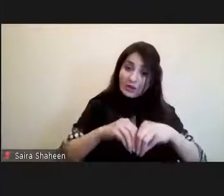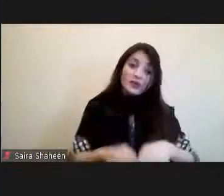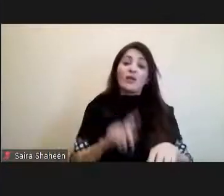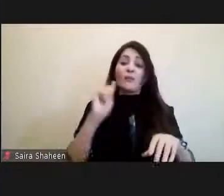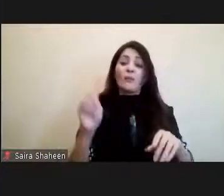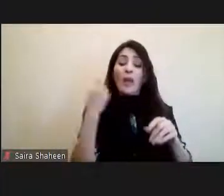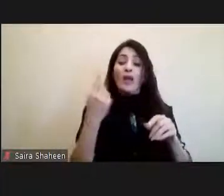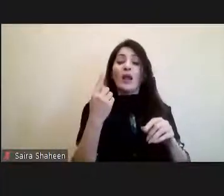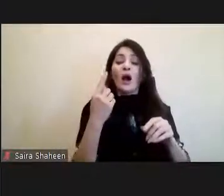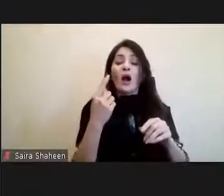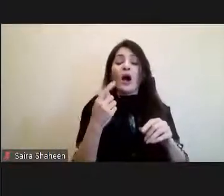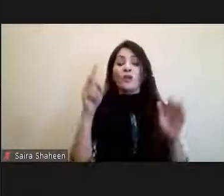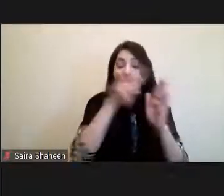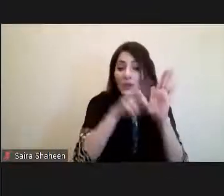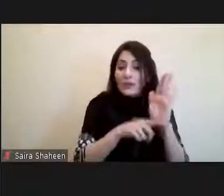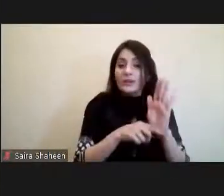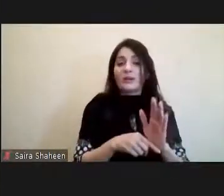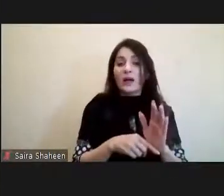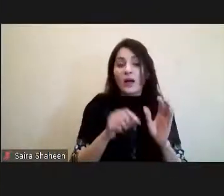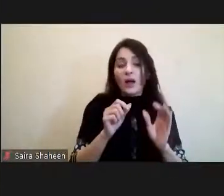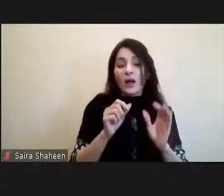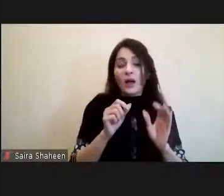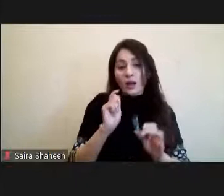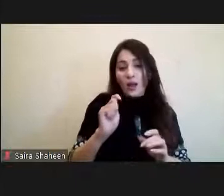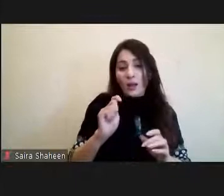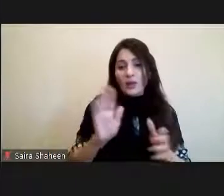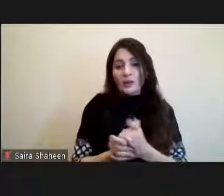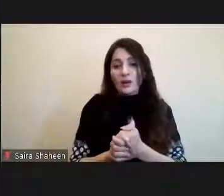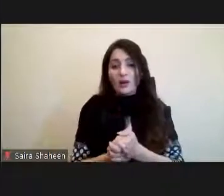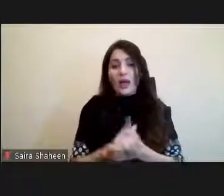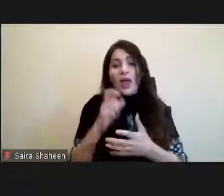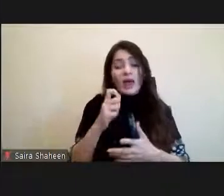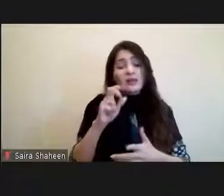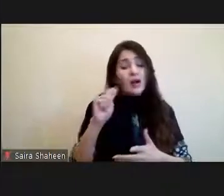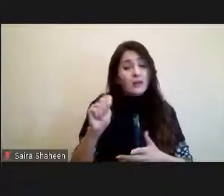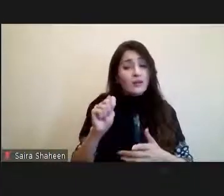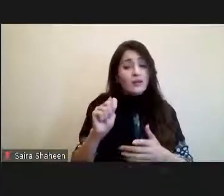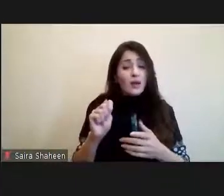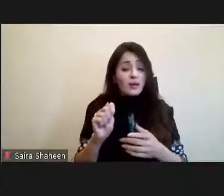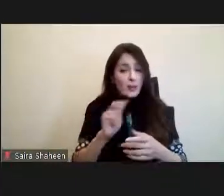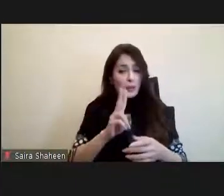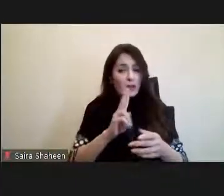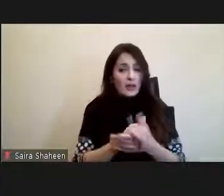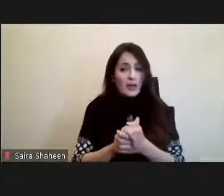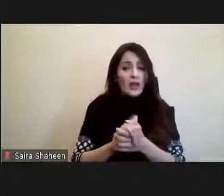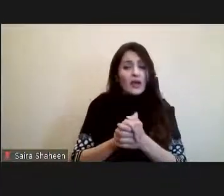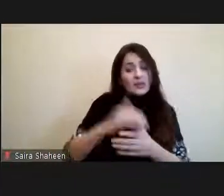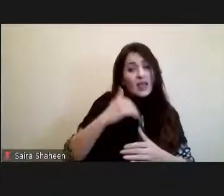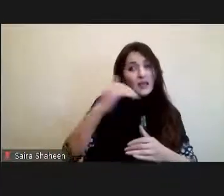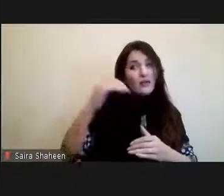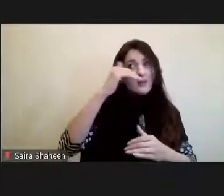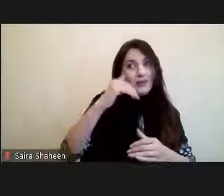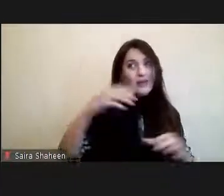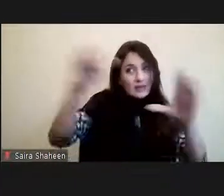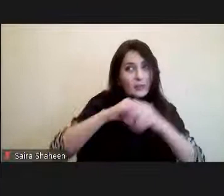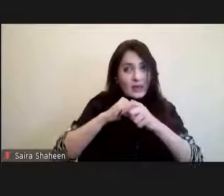incredible opportunities for advancing accessibility. We've even been researching the use of something called electromyography to create technologies that will